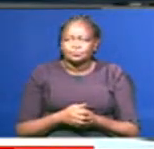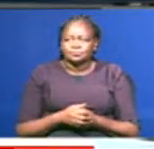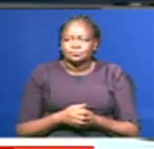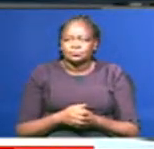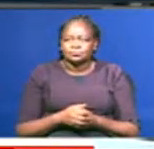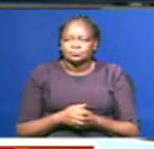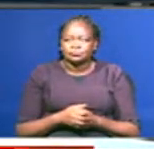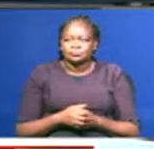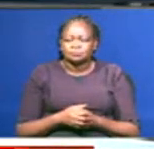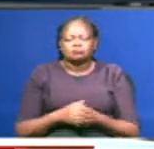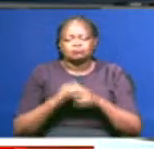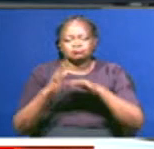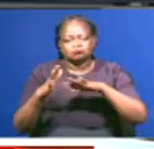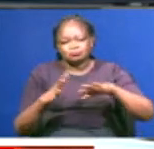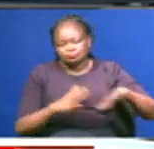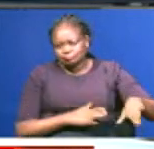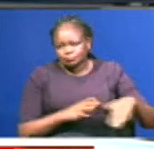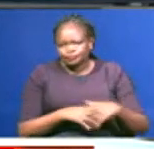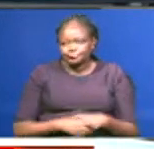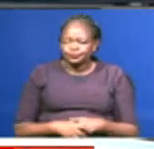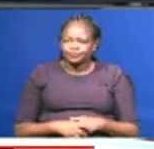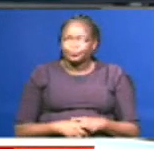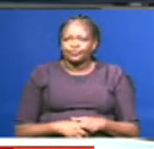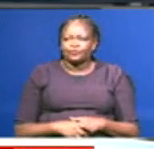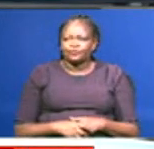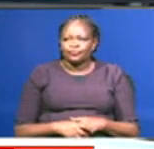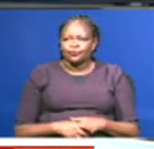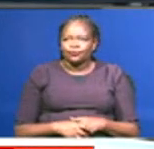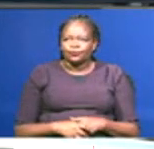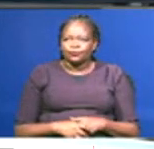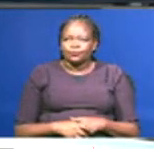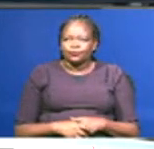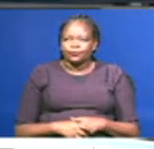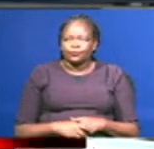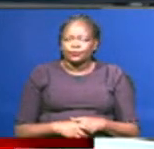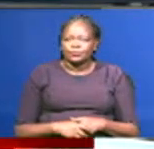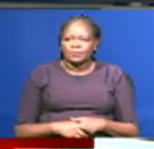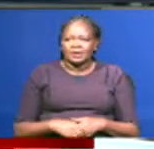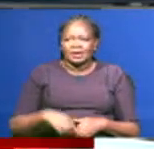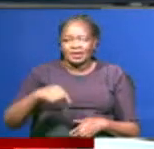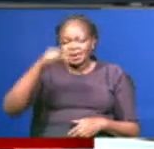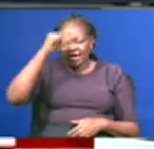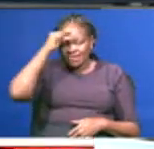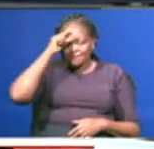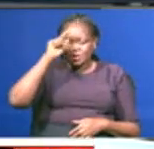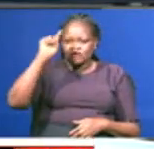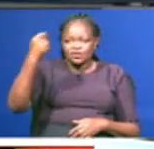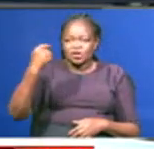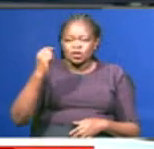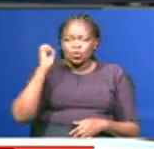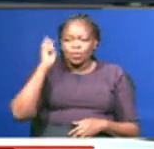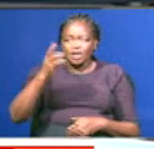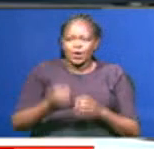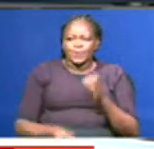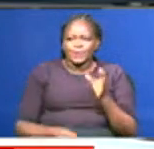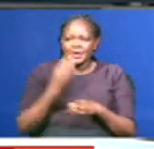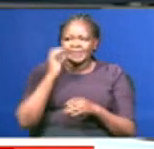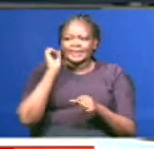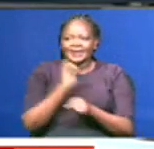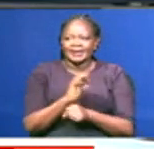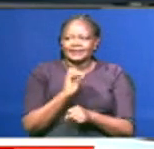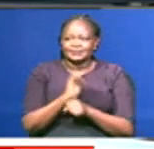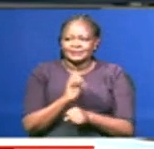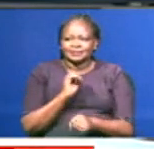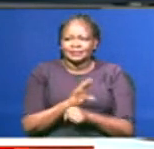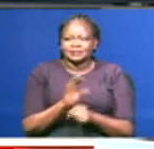We're on to an item here that touches on psychosocial support. Government of Kenya will establish counseling